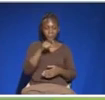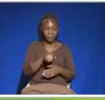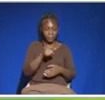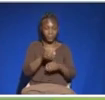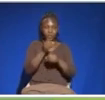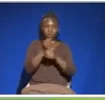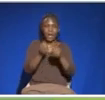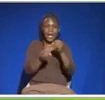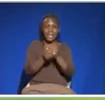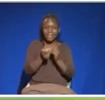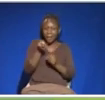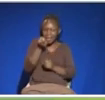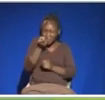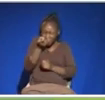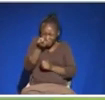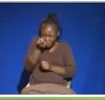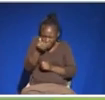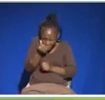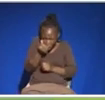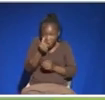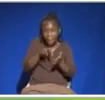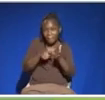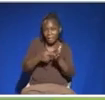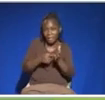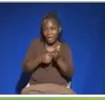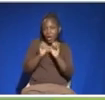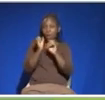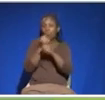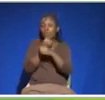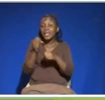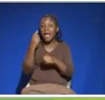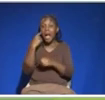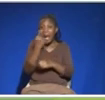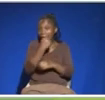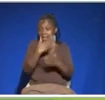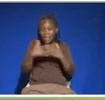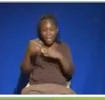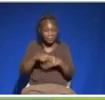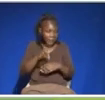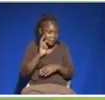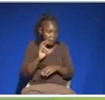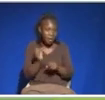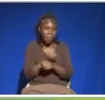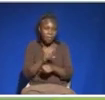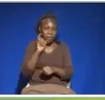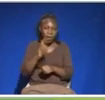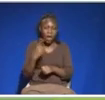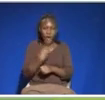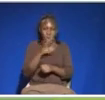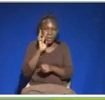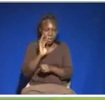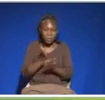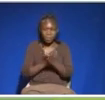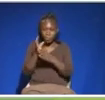are microscopic, meaning we cannot see them with our naked eyes. They can only be